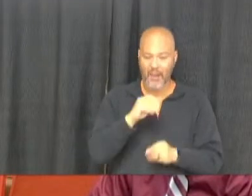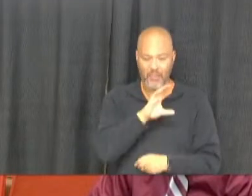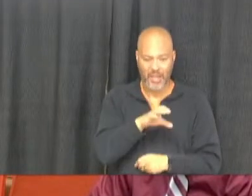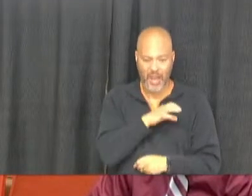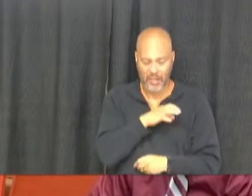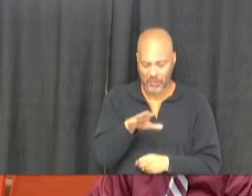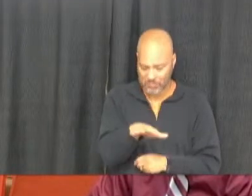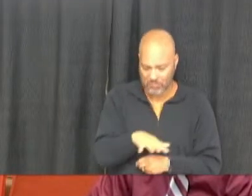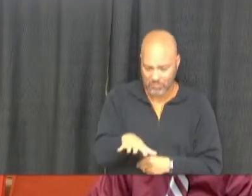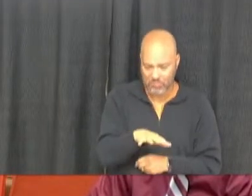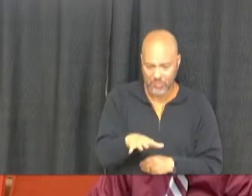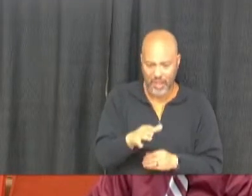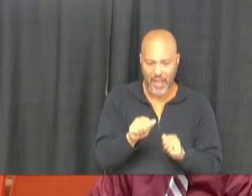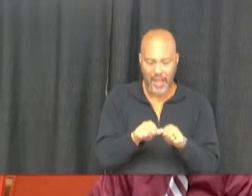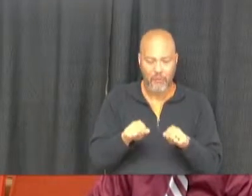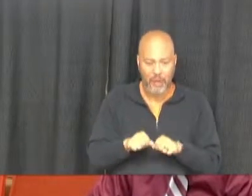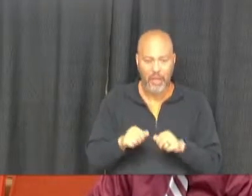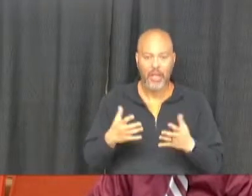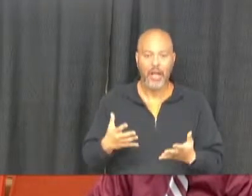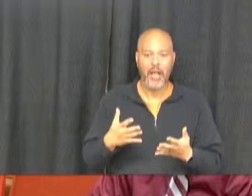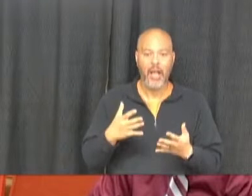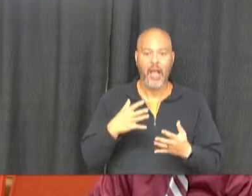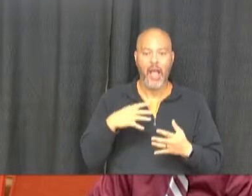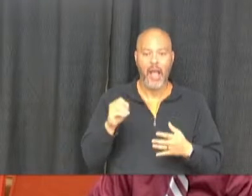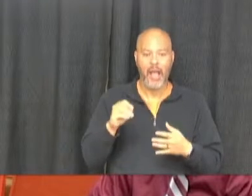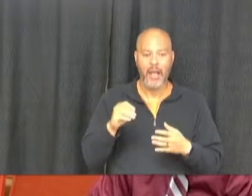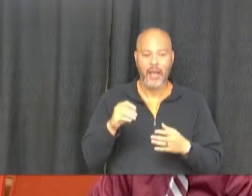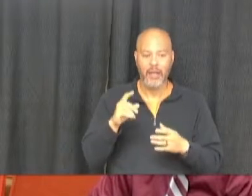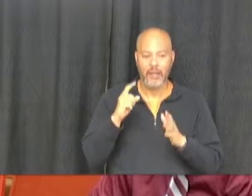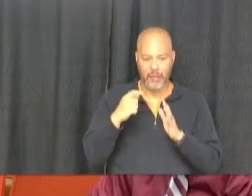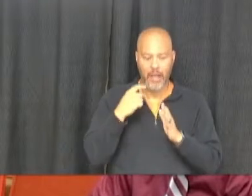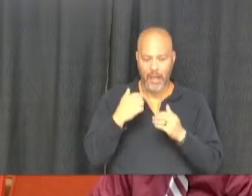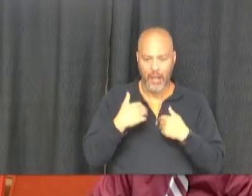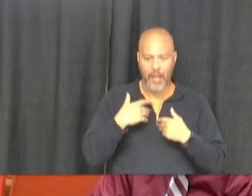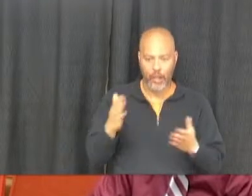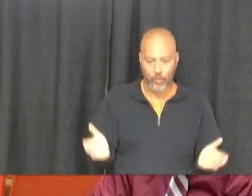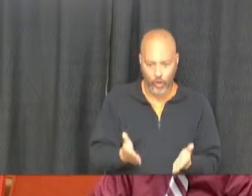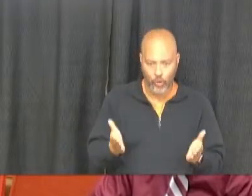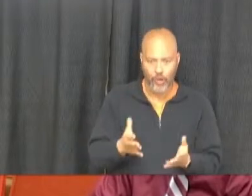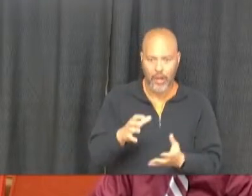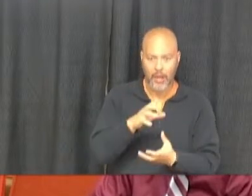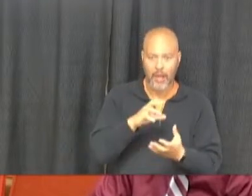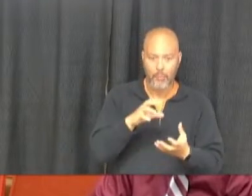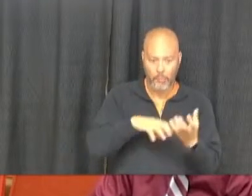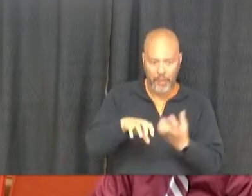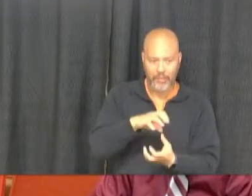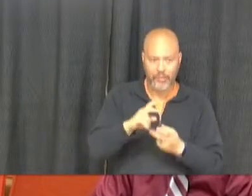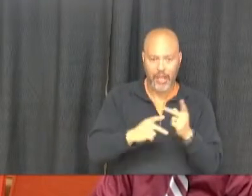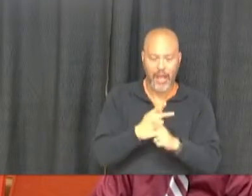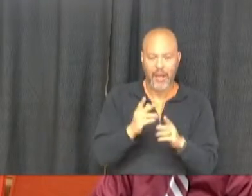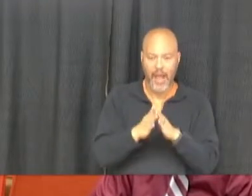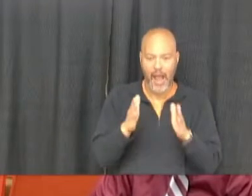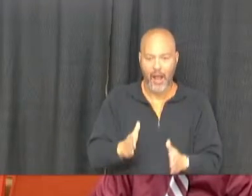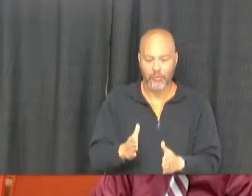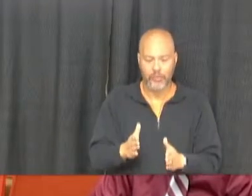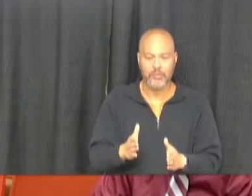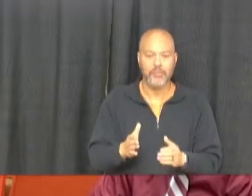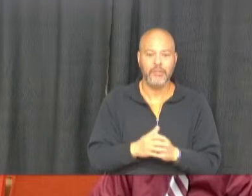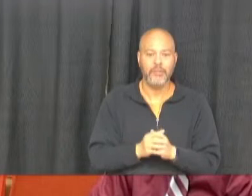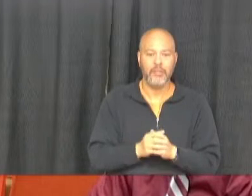with this development pattern. The adopted land use plan indicates and encourages a desirable mixture of housing